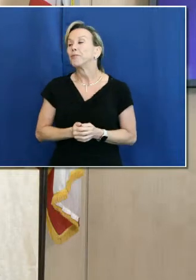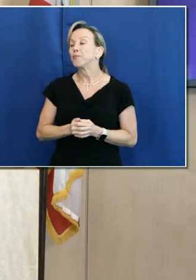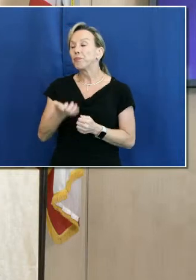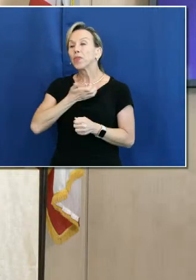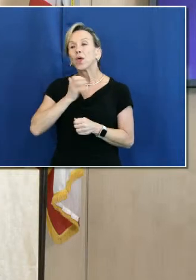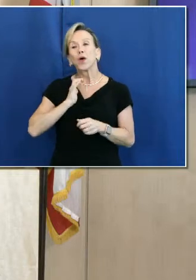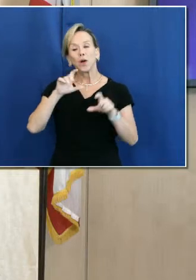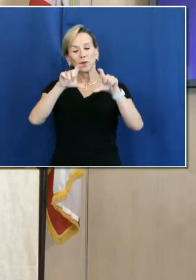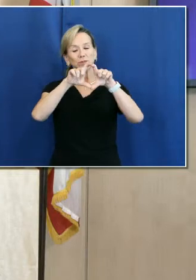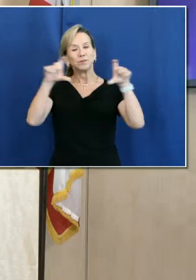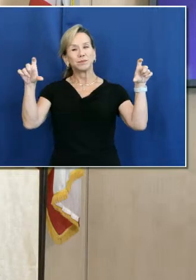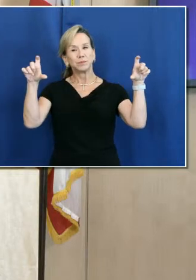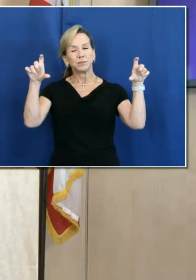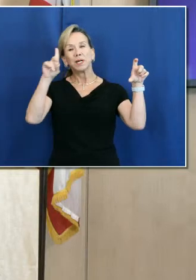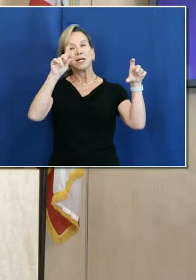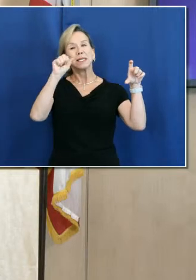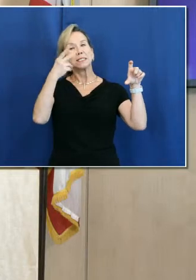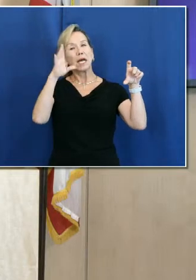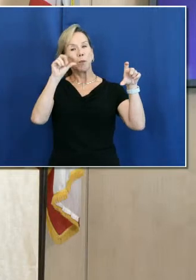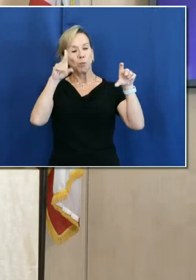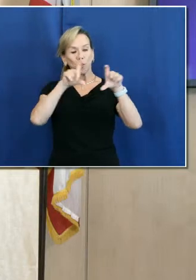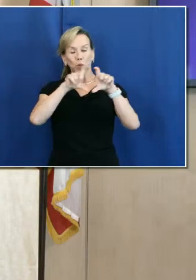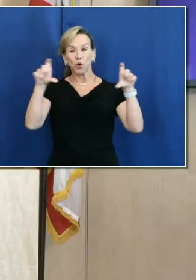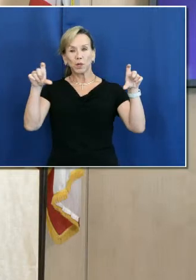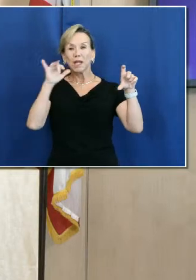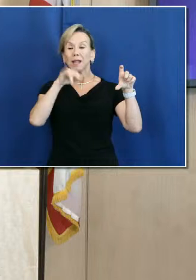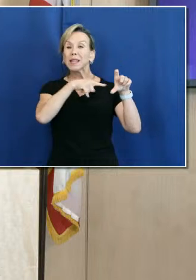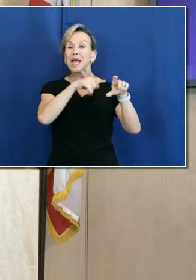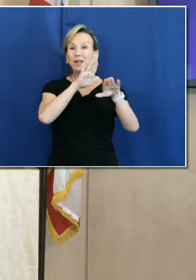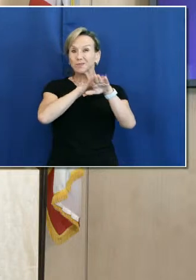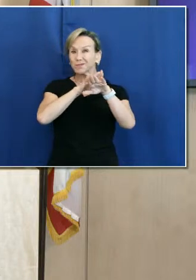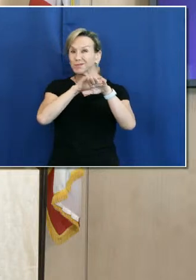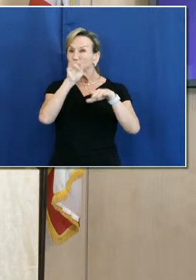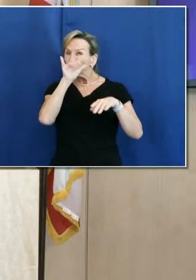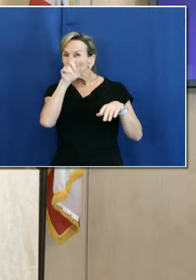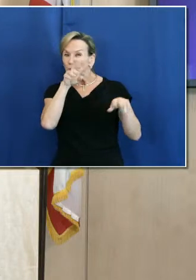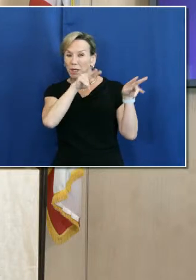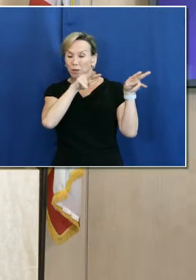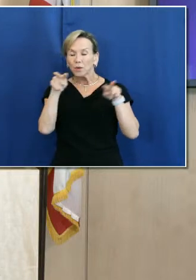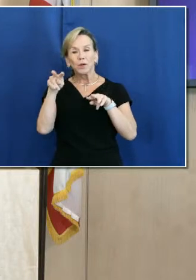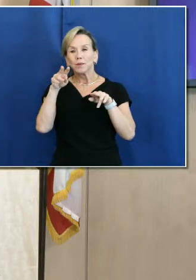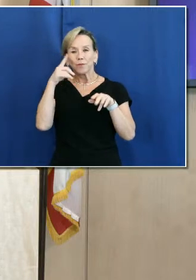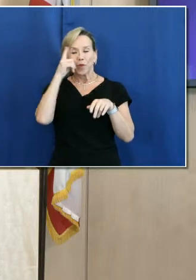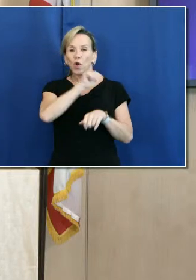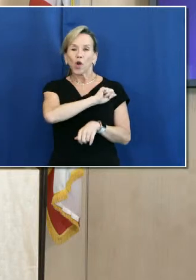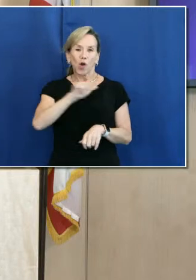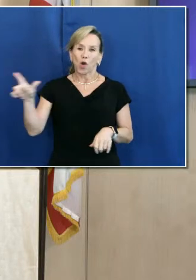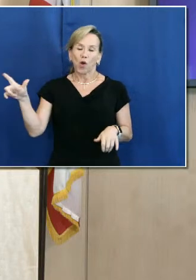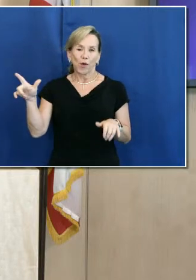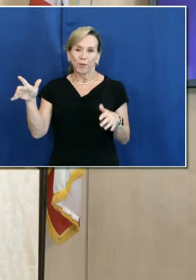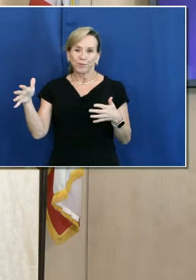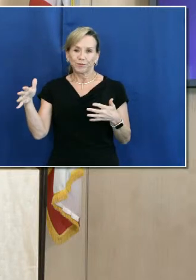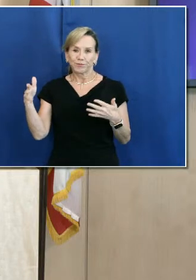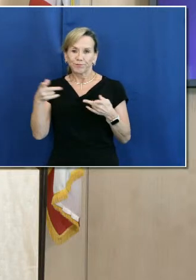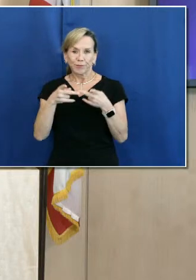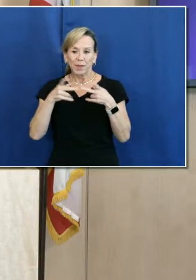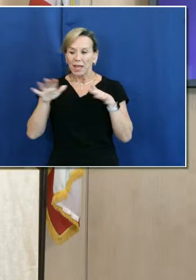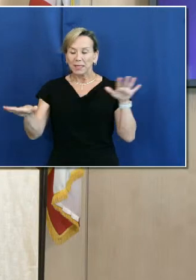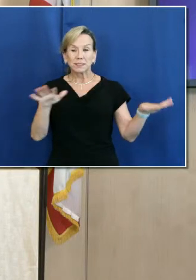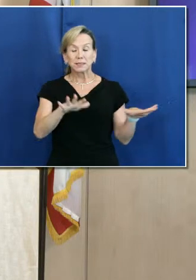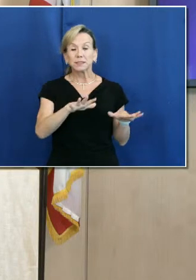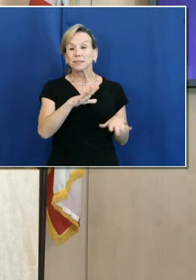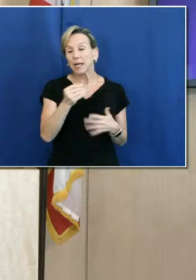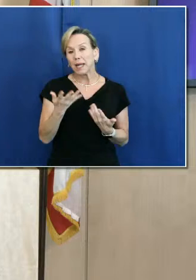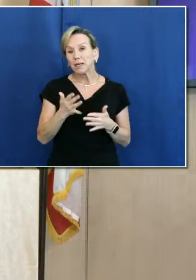our dashboard are triggers across all sectors. And certainly outbreaks are a big